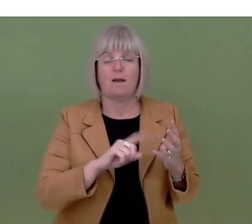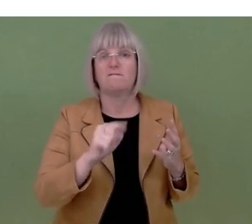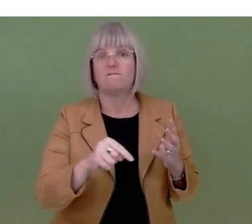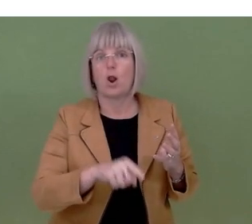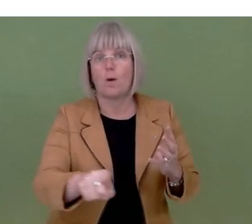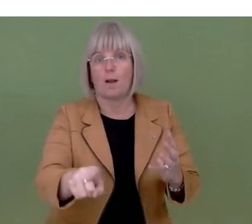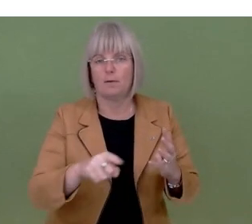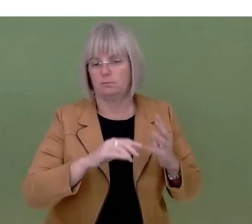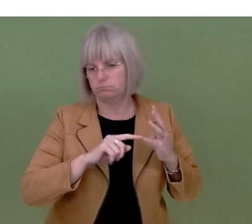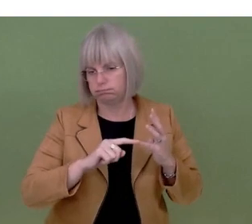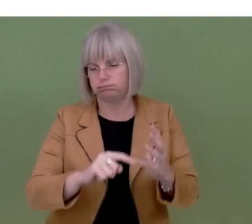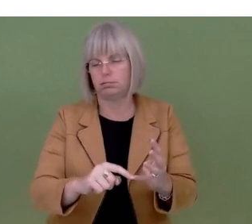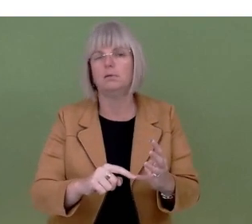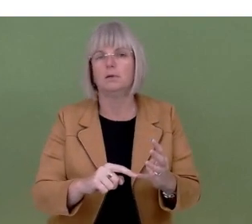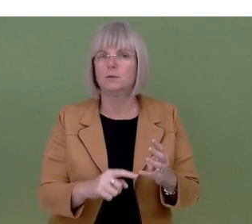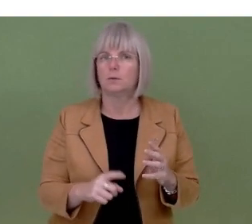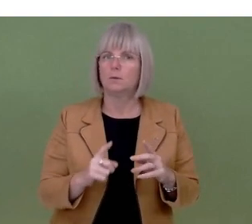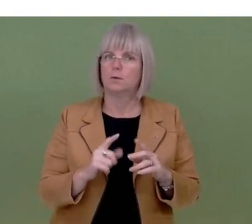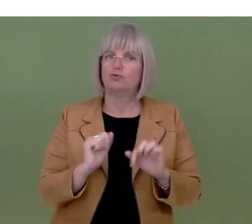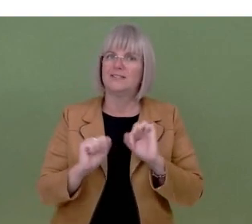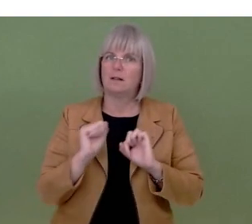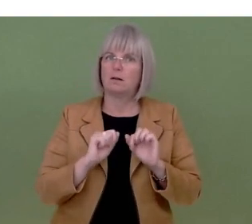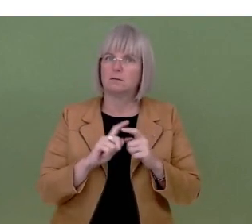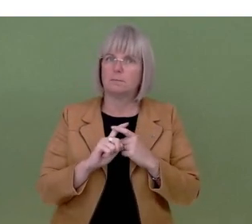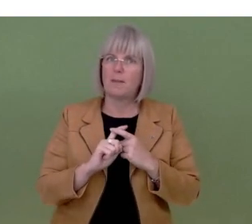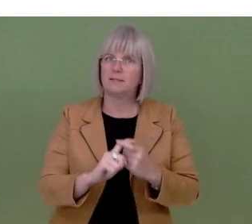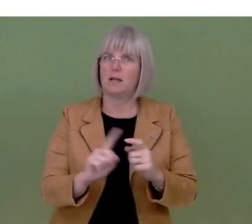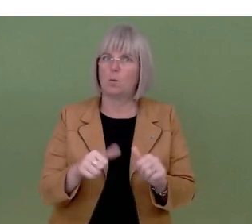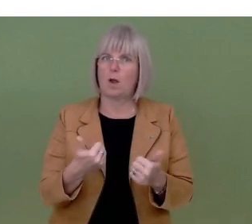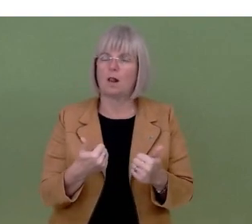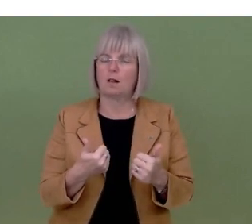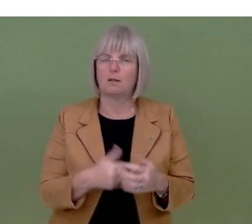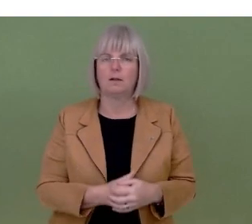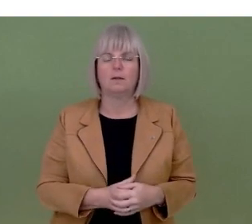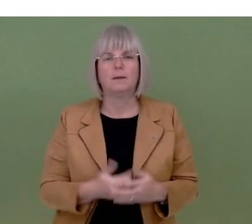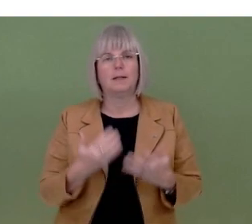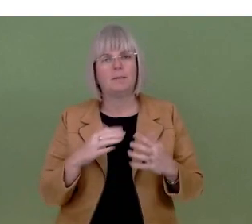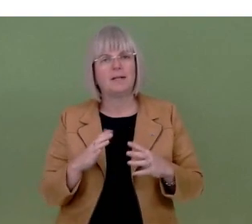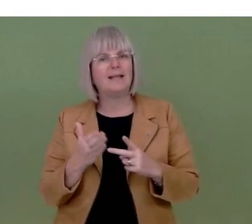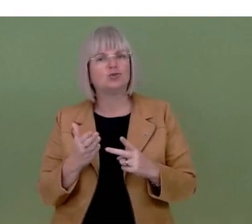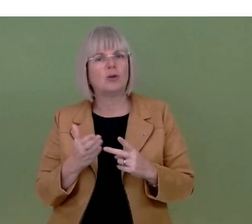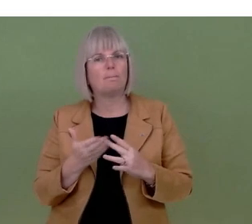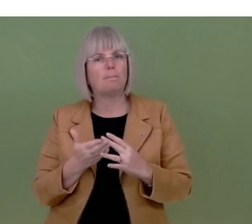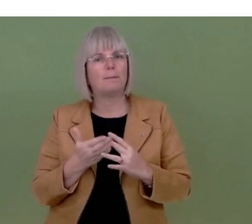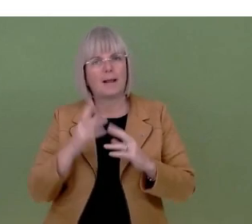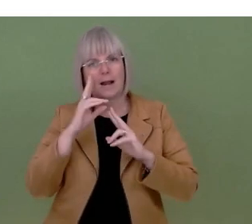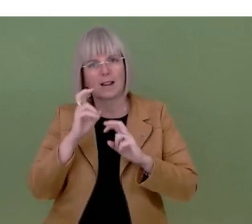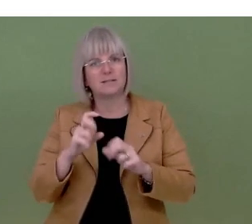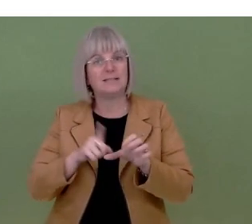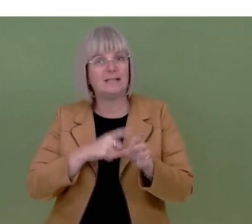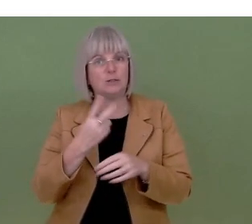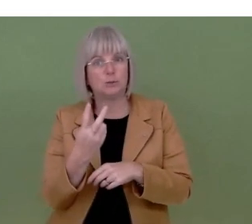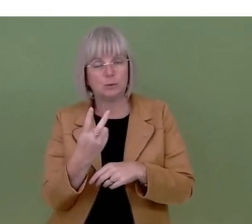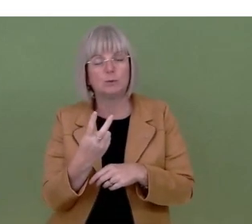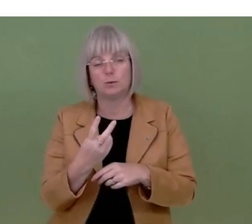resilience and well-being maintained at follow-up as well. We've just done our interim analysis from year 2, and those results continue to follow the same trend.